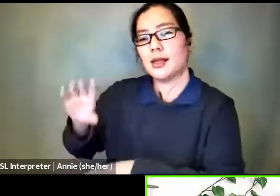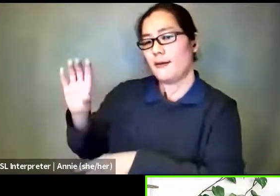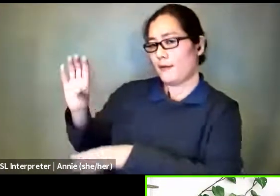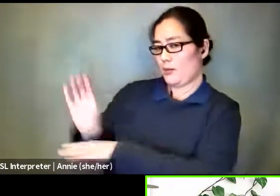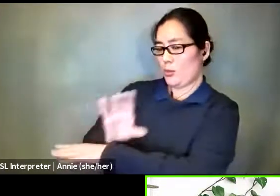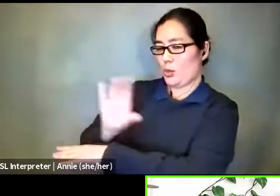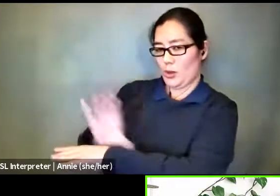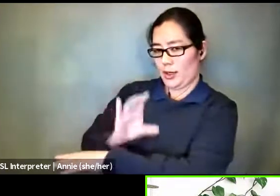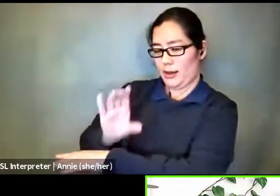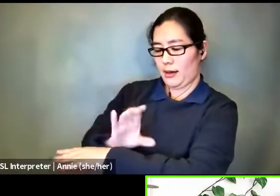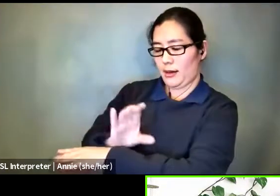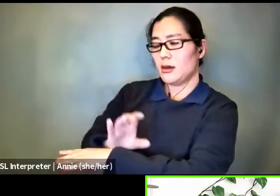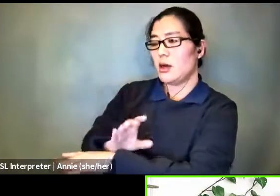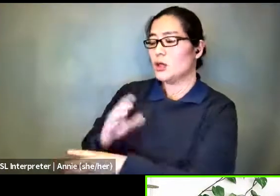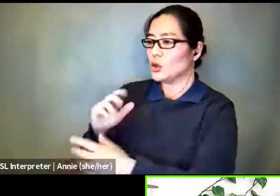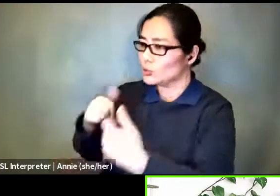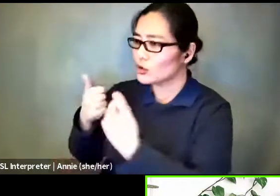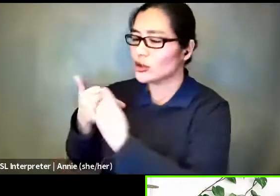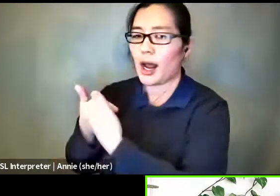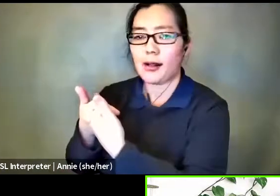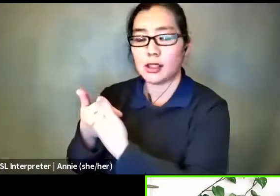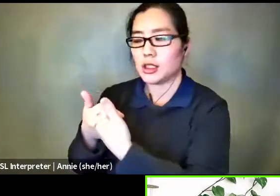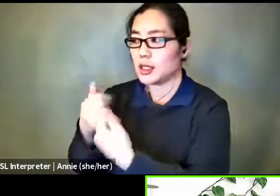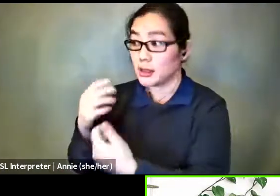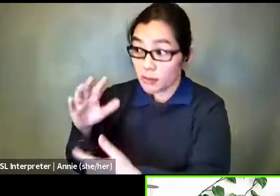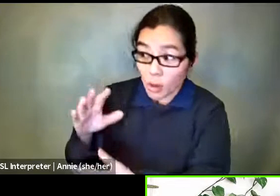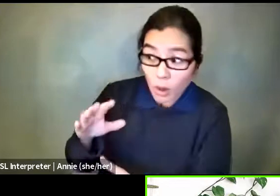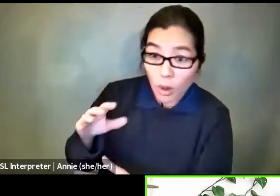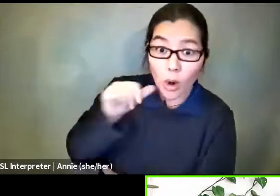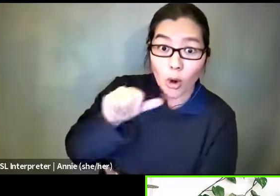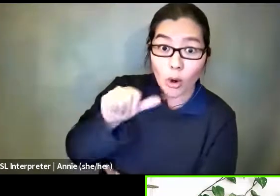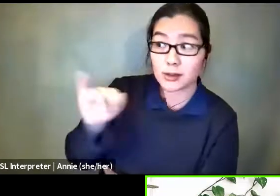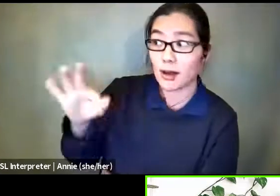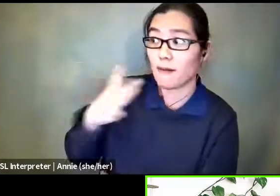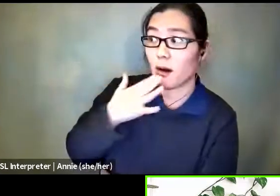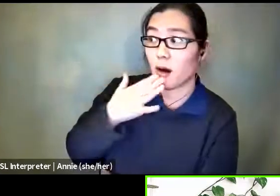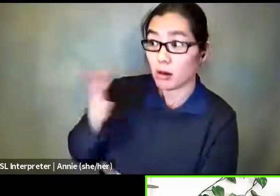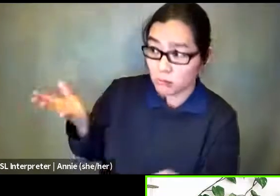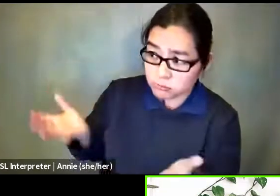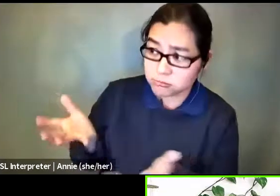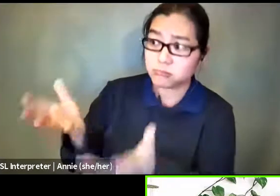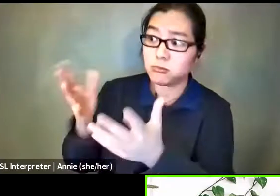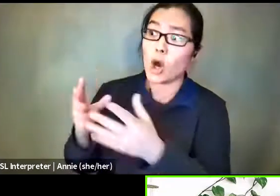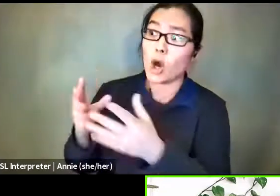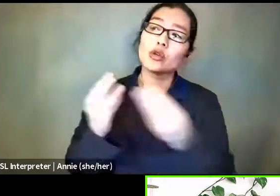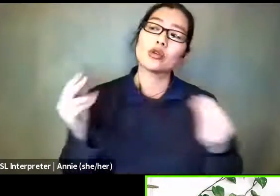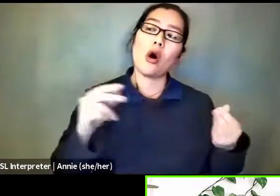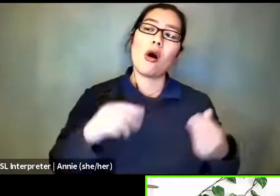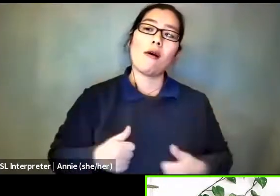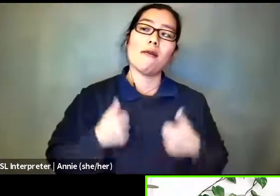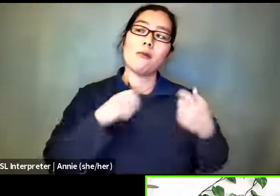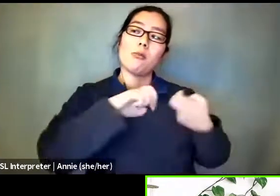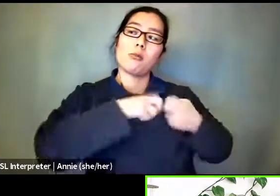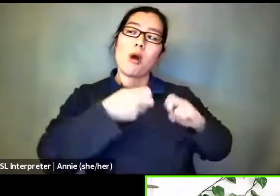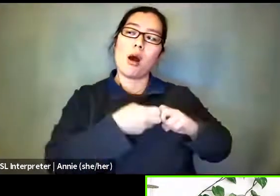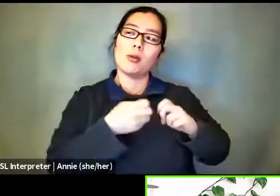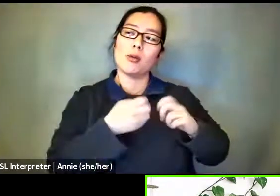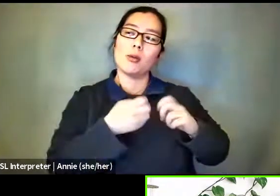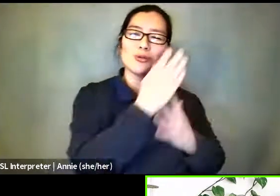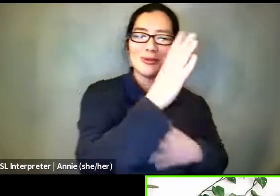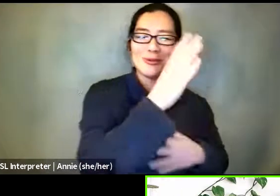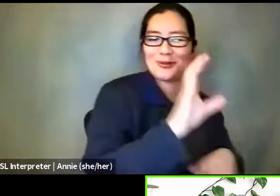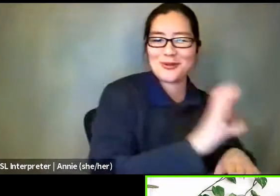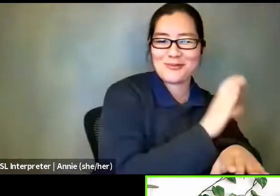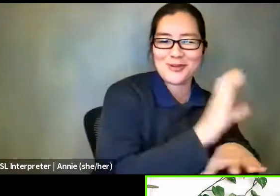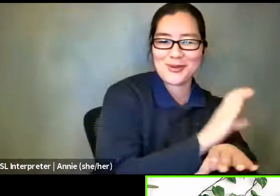of color to solve challenges in their worlds through computing education and through discussing social justice and equity in